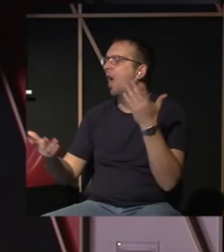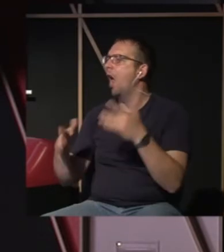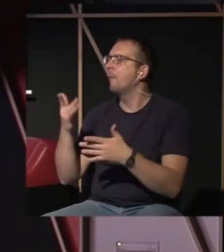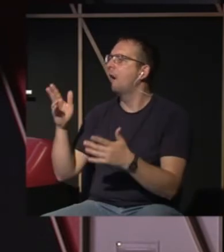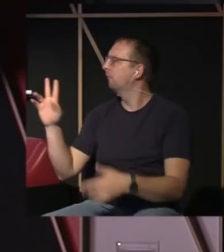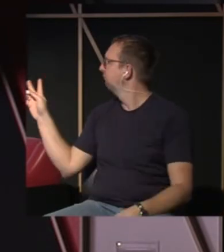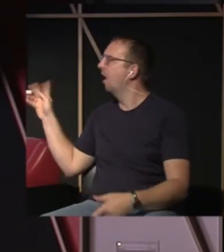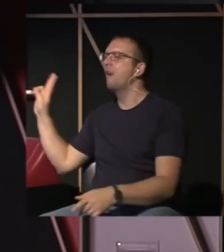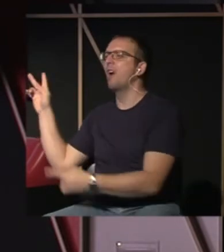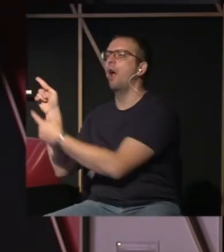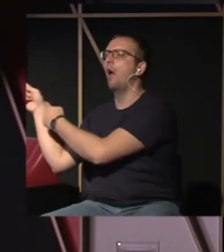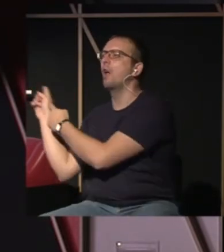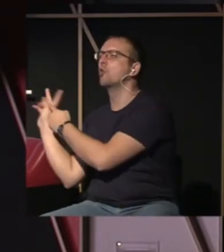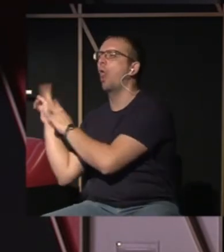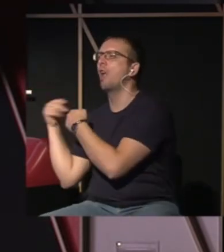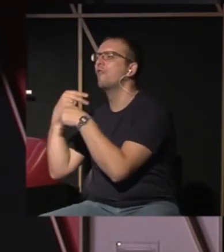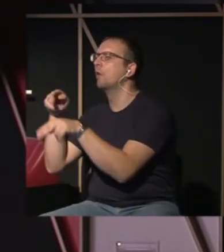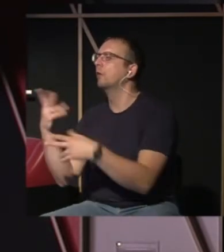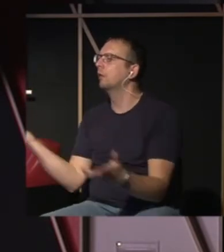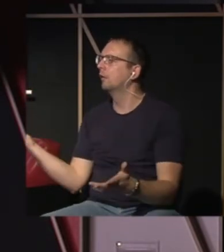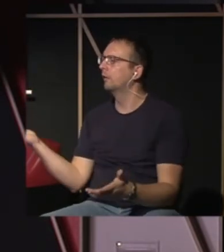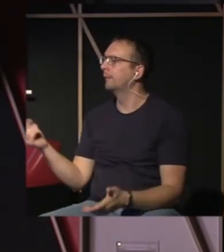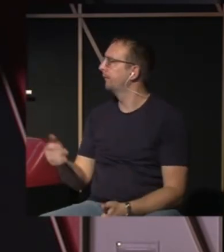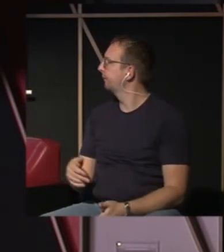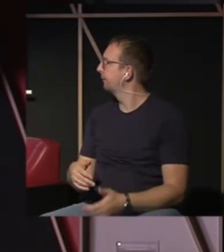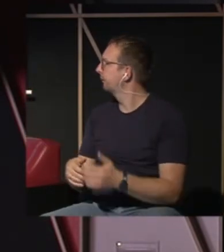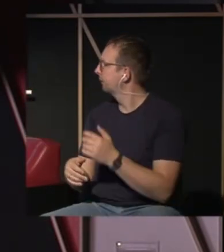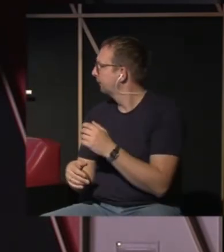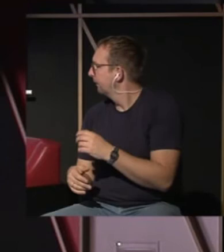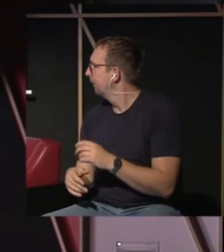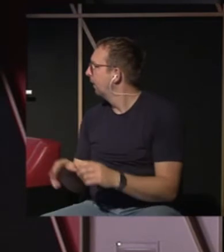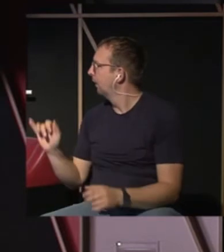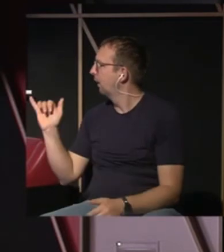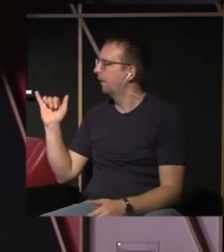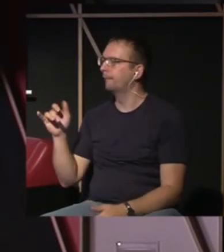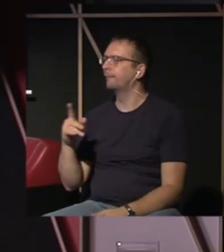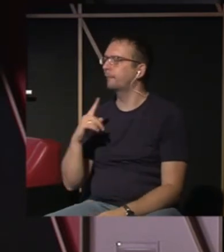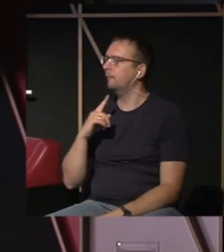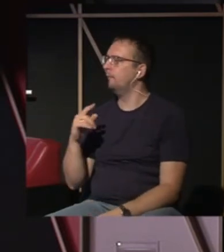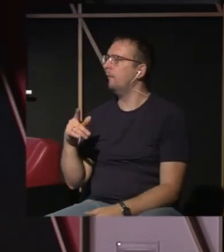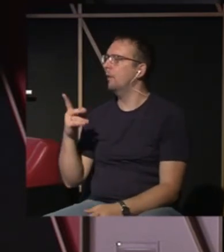To FIFA. FIFA, okay, thank you. So it's on if there's provisions for guides and assistance dogs.